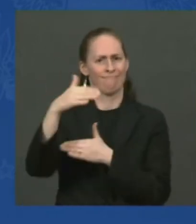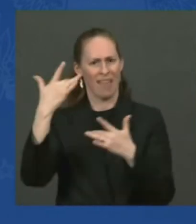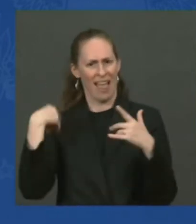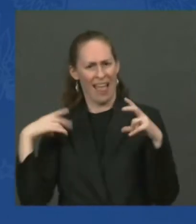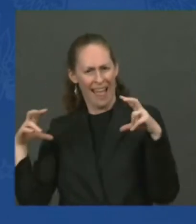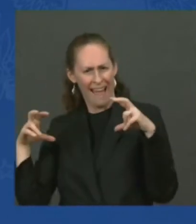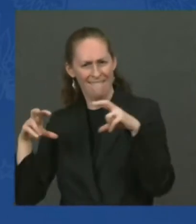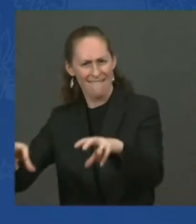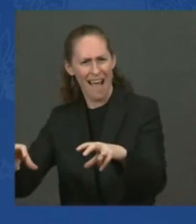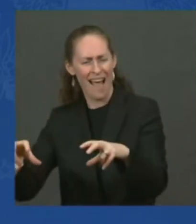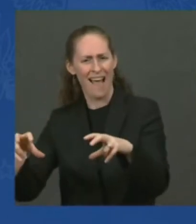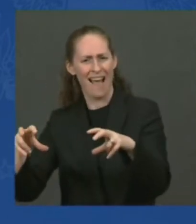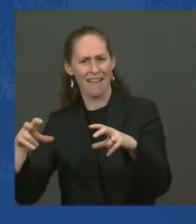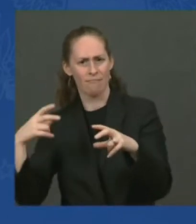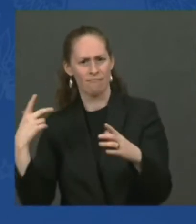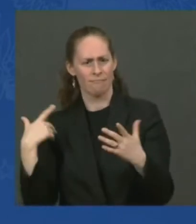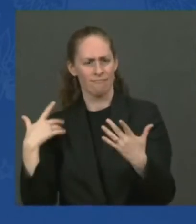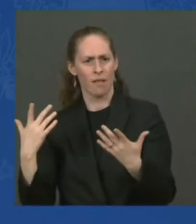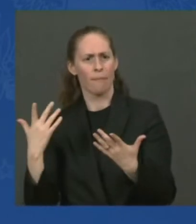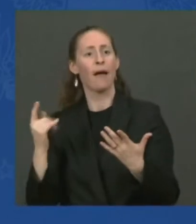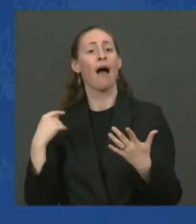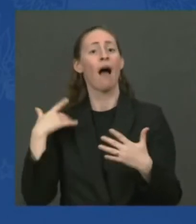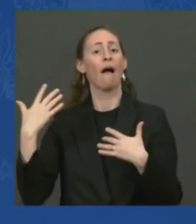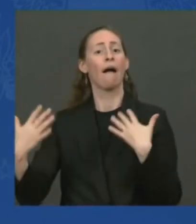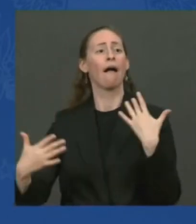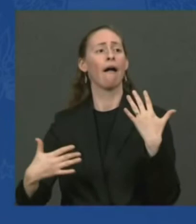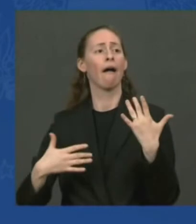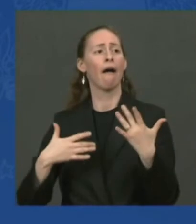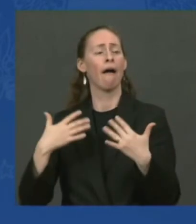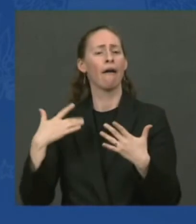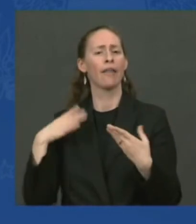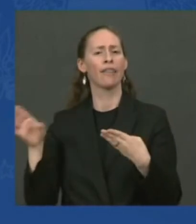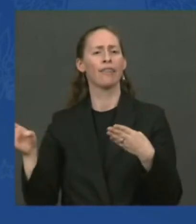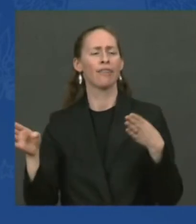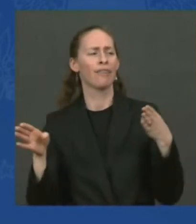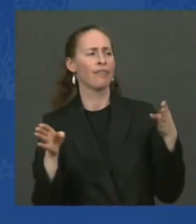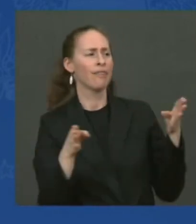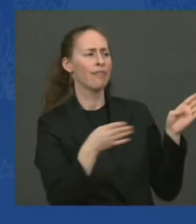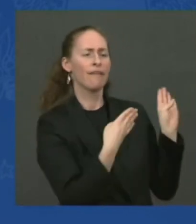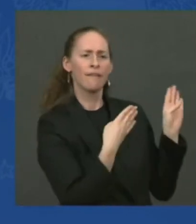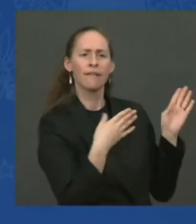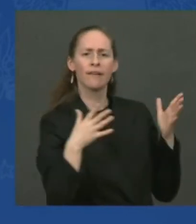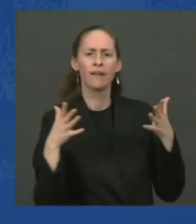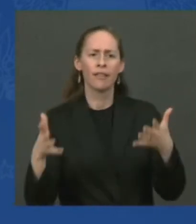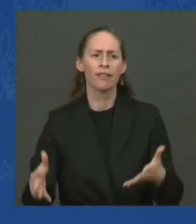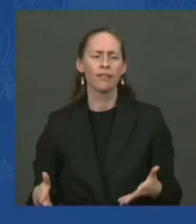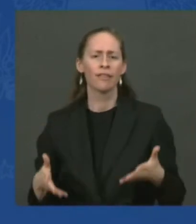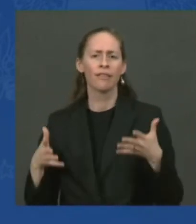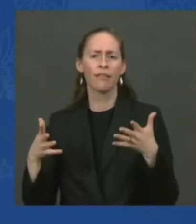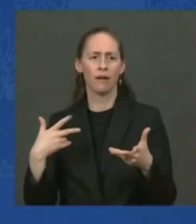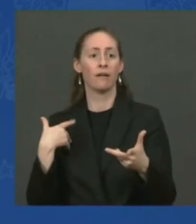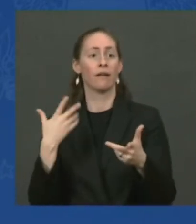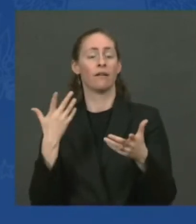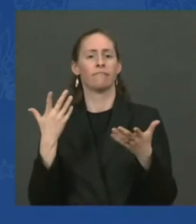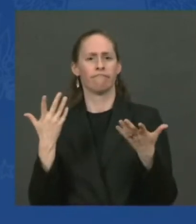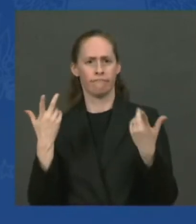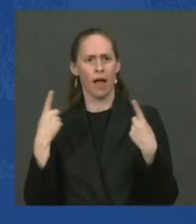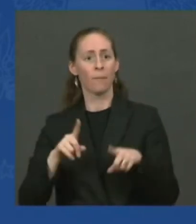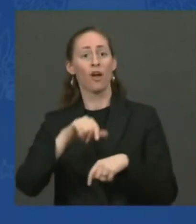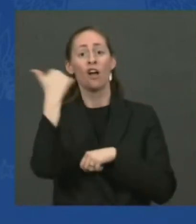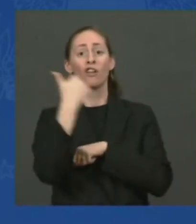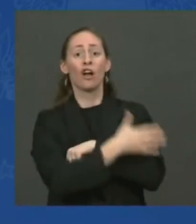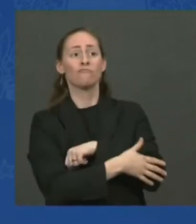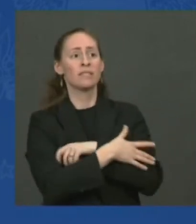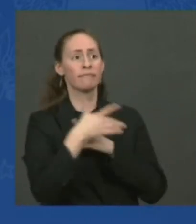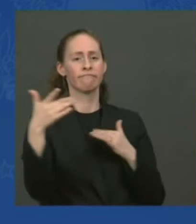along the way, we stopped investing in ourselves. We risked losing our edge as a nation, and China and the rest of the world are catching up.